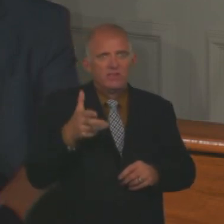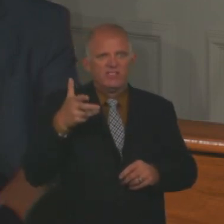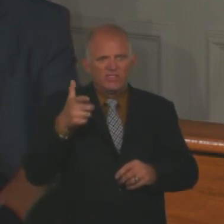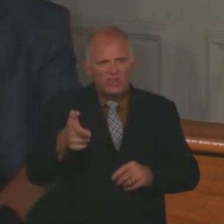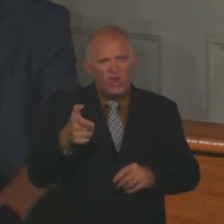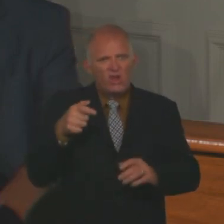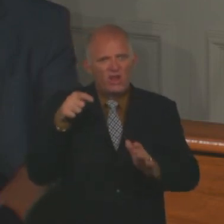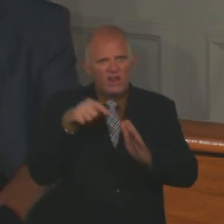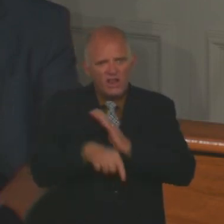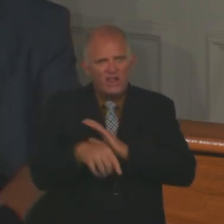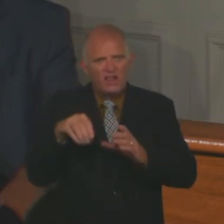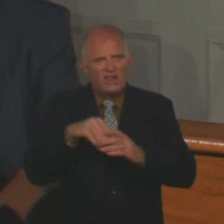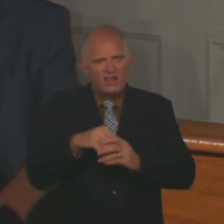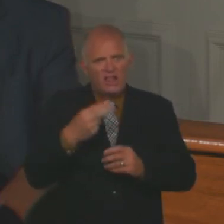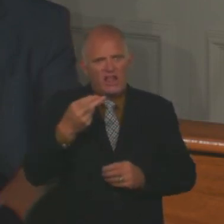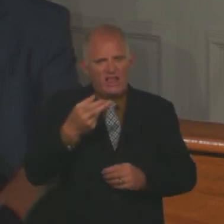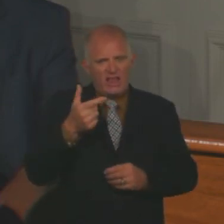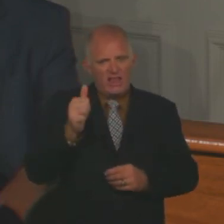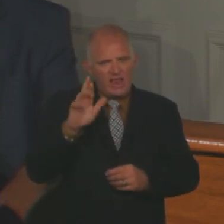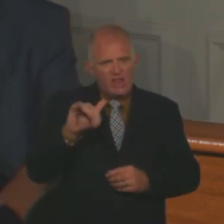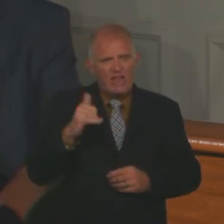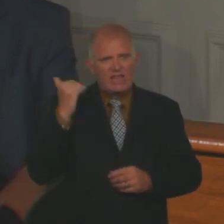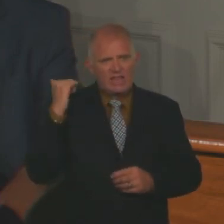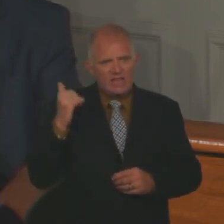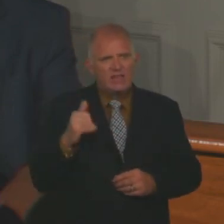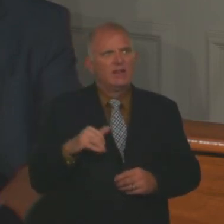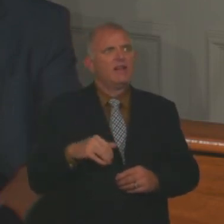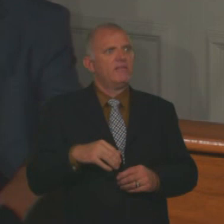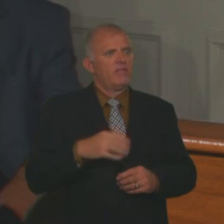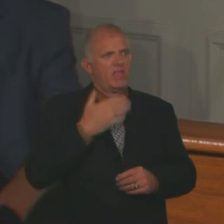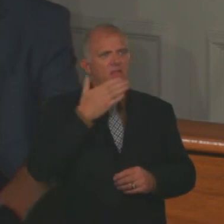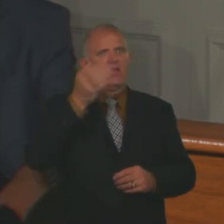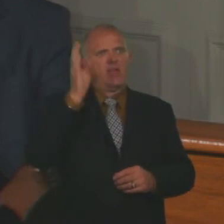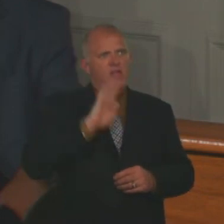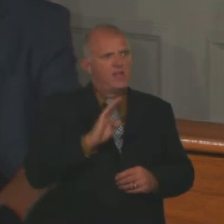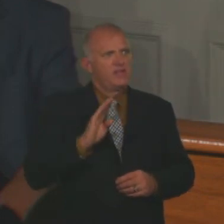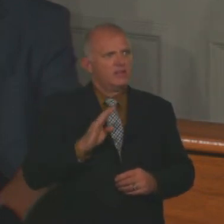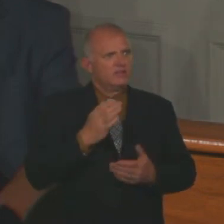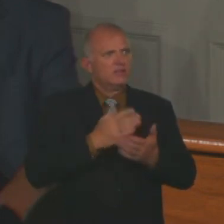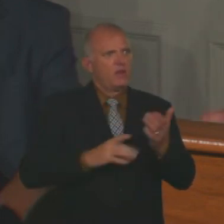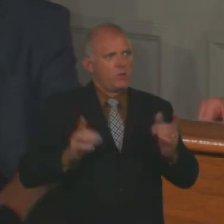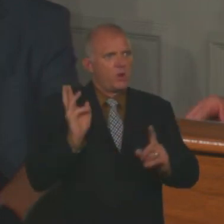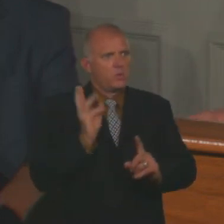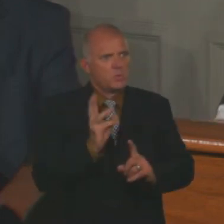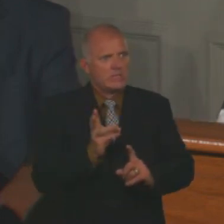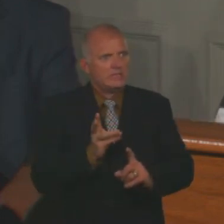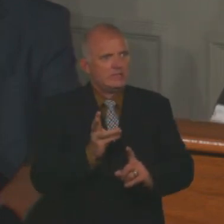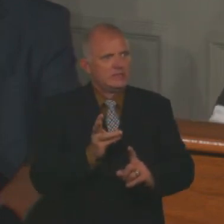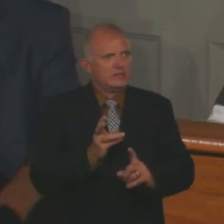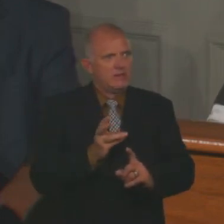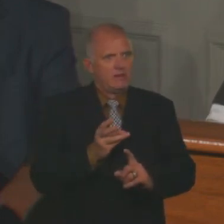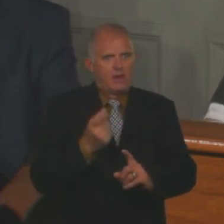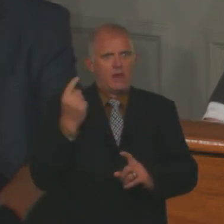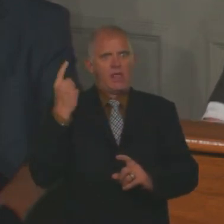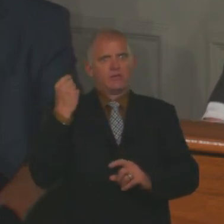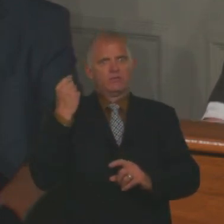in Gary. Thank God for a soul winner last year leading him to Christ on a Saturday afternoon with his twin